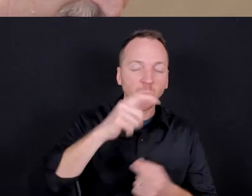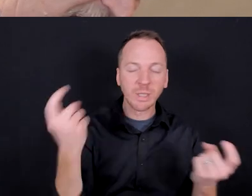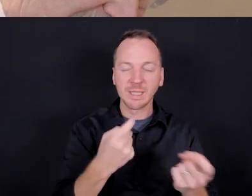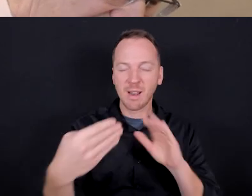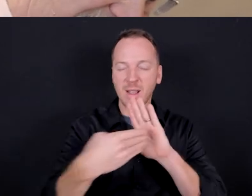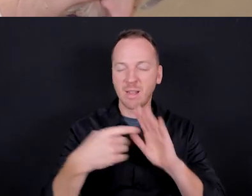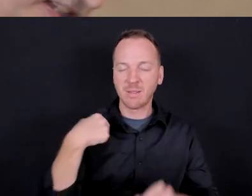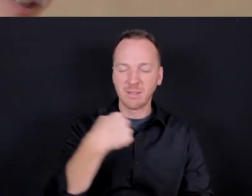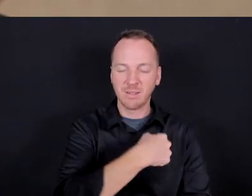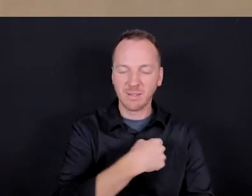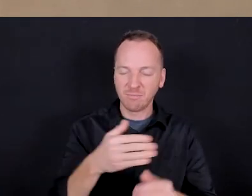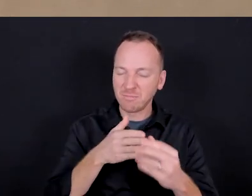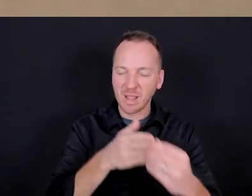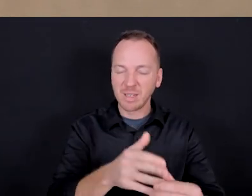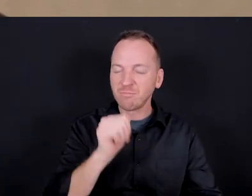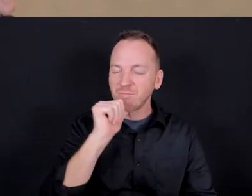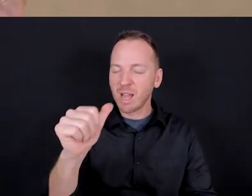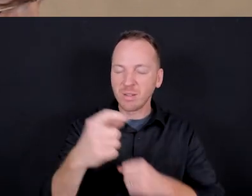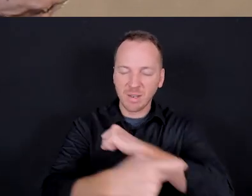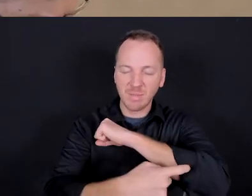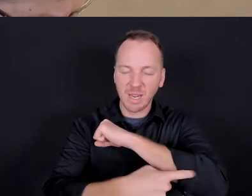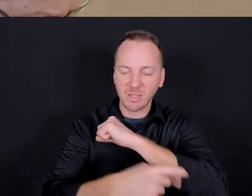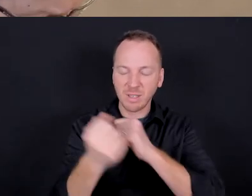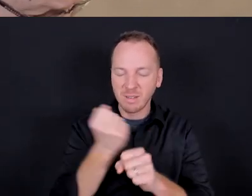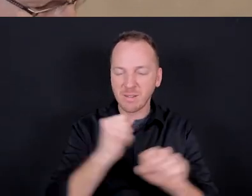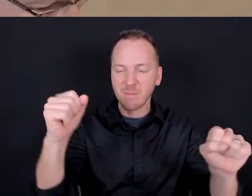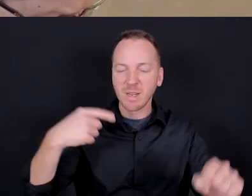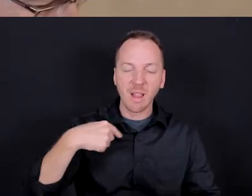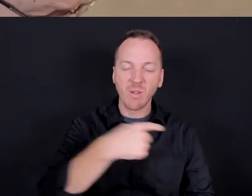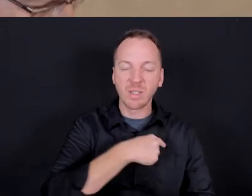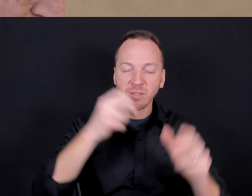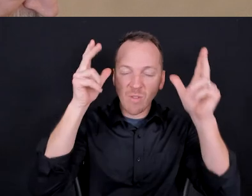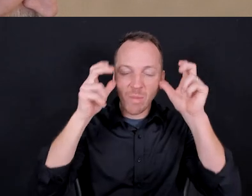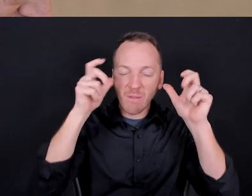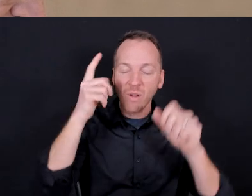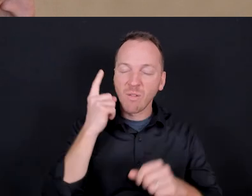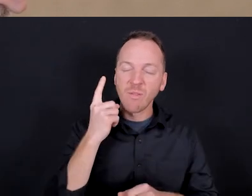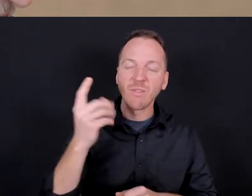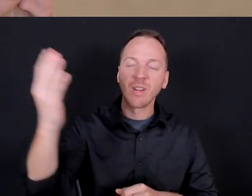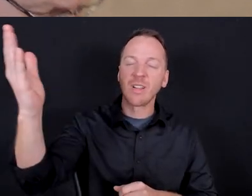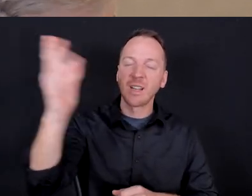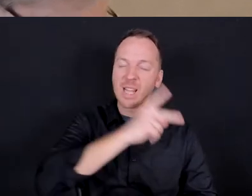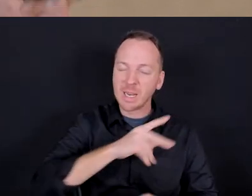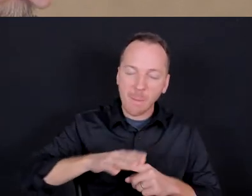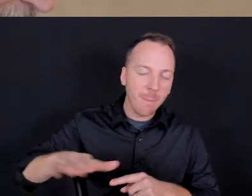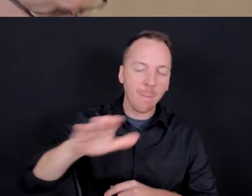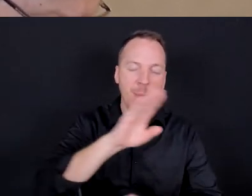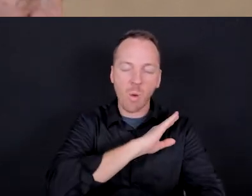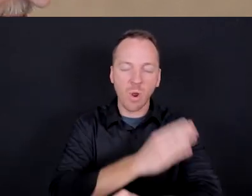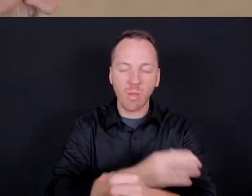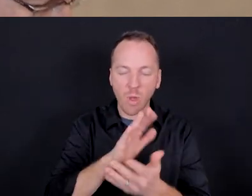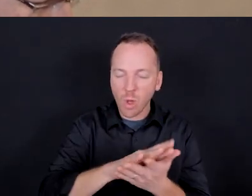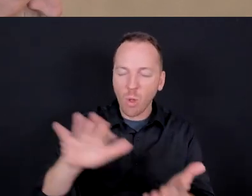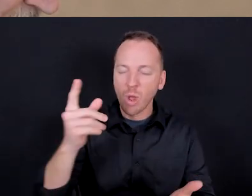those who sin against us. Lead us not into temptation, but deliver us from evil. For the kingdom, the